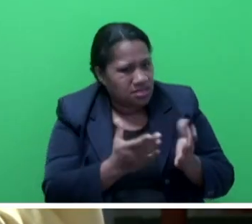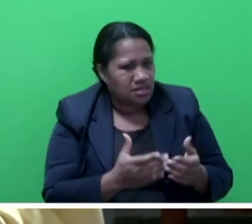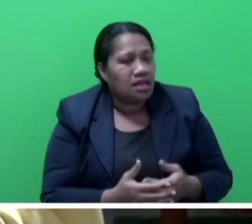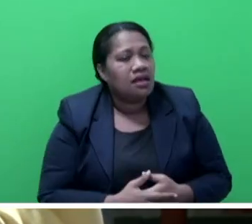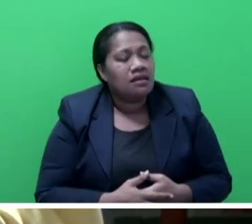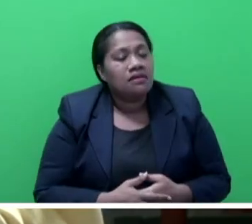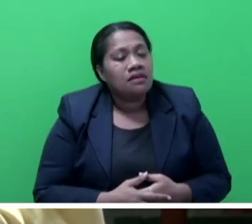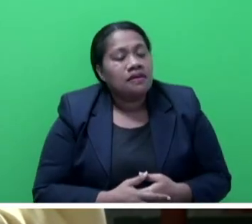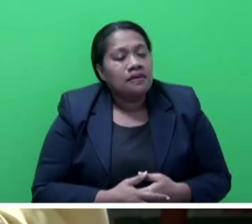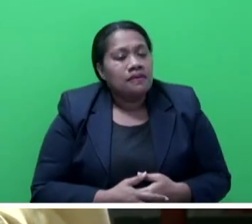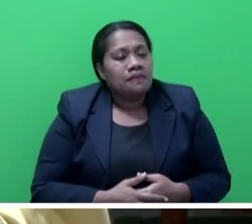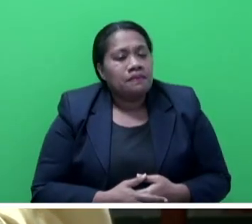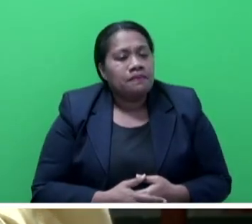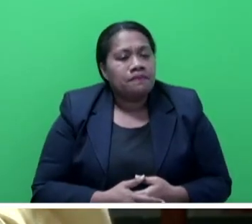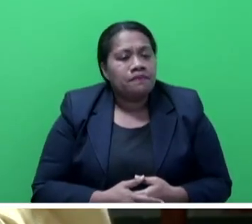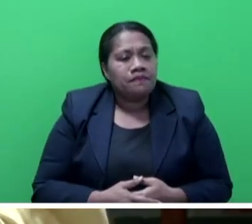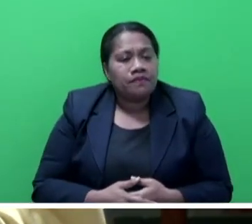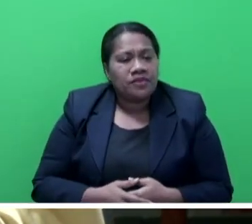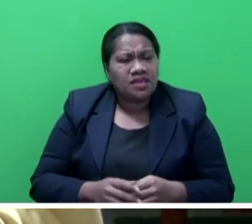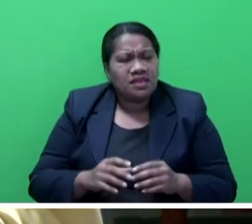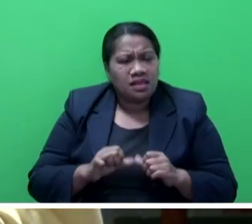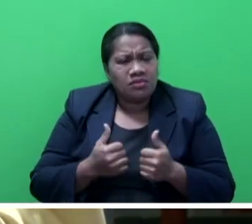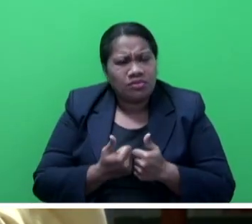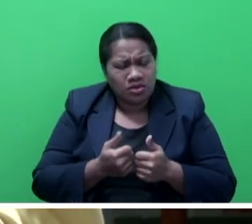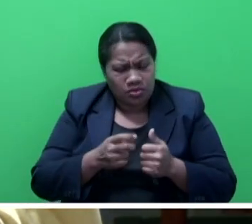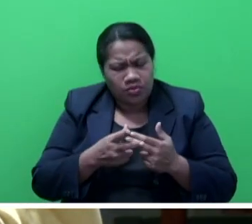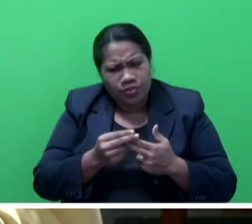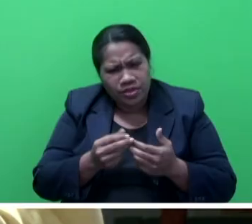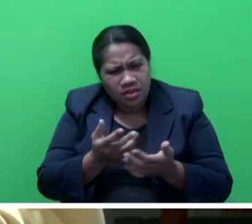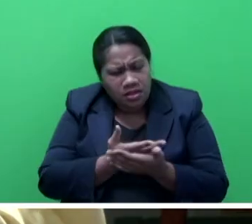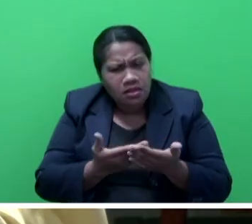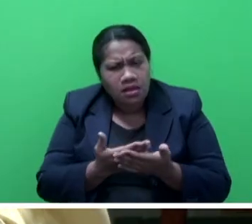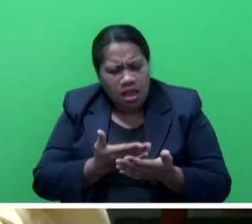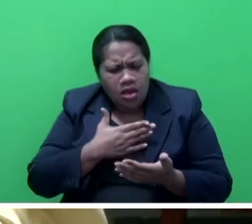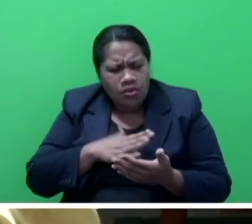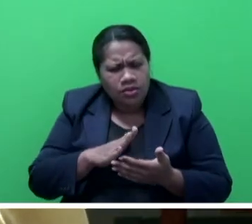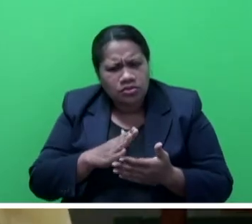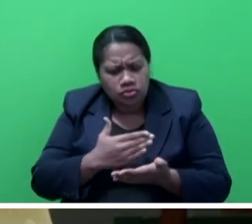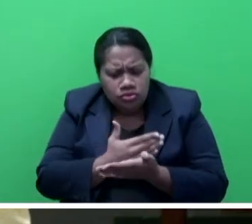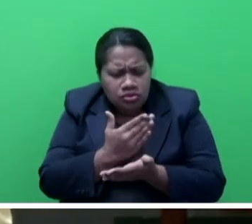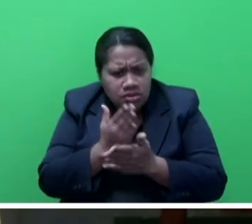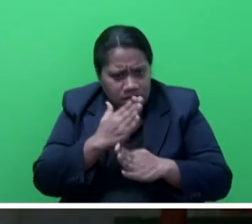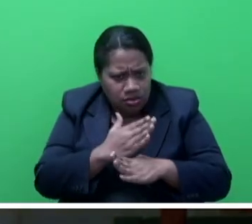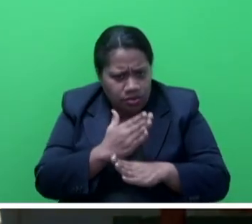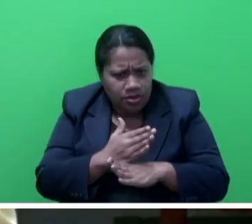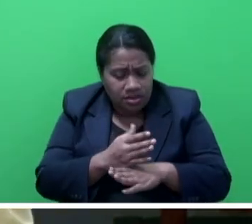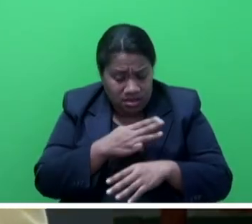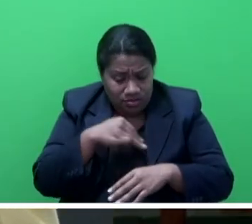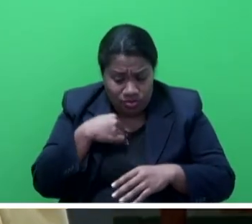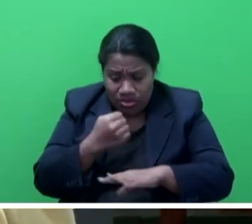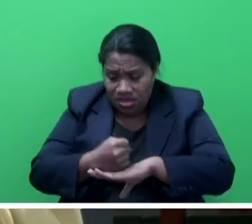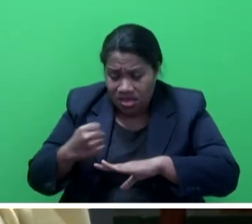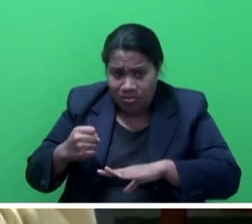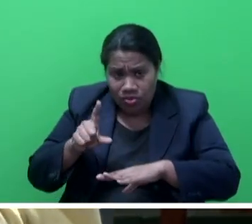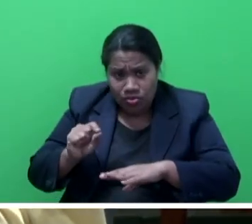agreement with the statement made by Honorable Maharaj in Parliament this afternoon. I'd like to share the work undertaken by the Ministry and the Government in ensuring our children